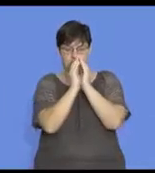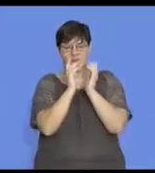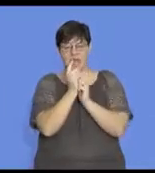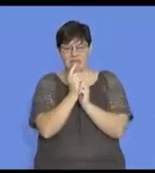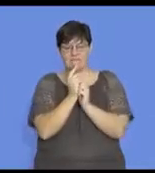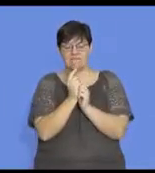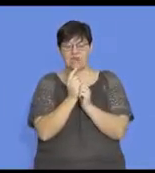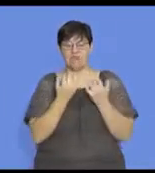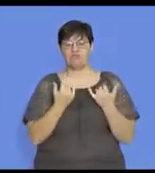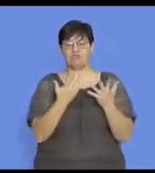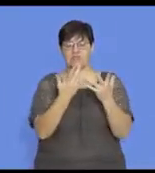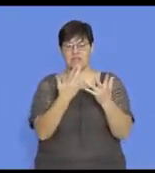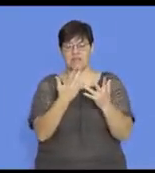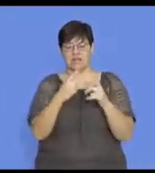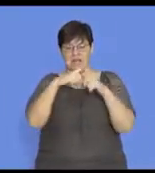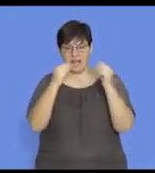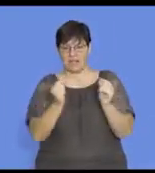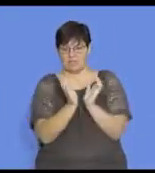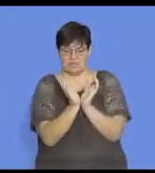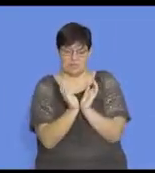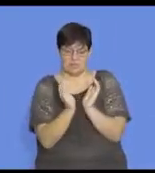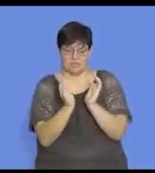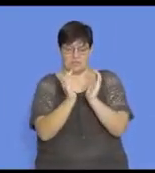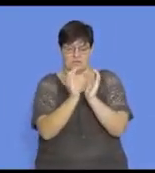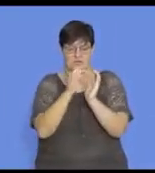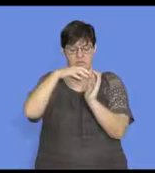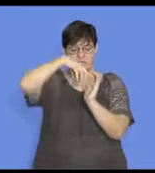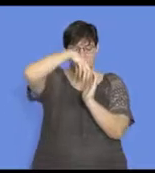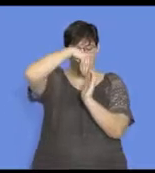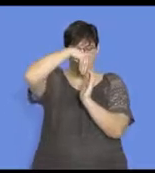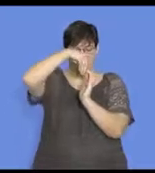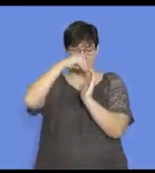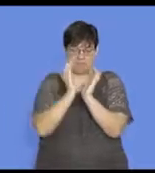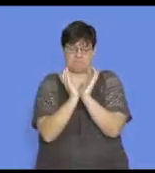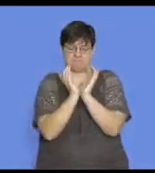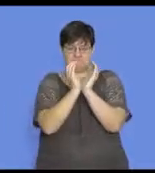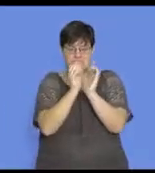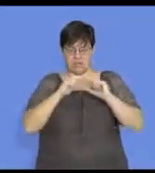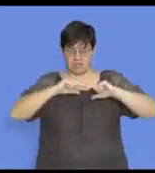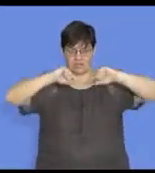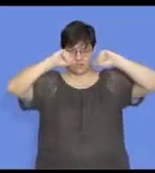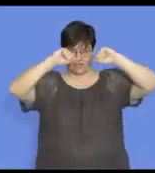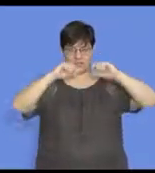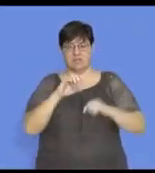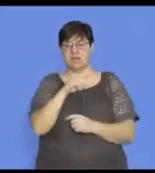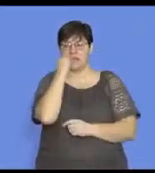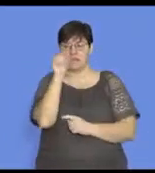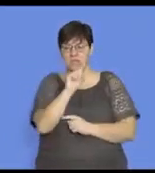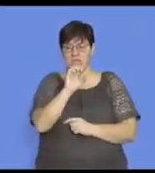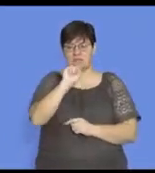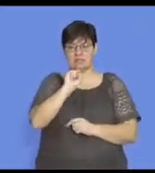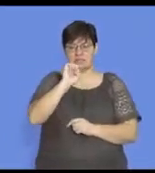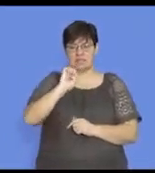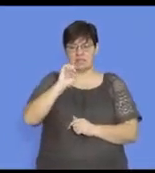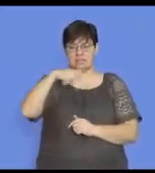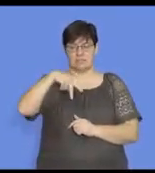leaves, all right, that enclose the bud. And we call these sepals, all right? They're